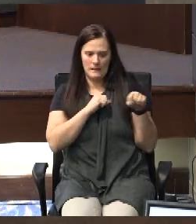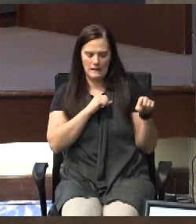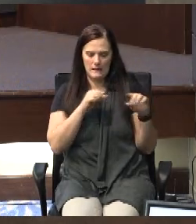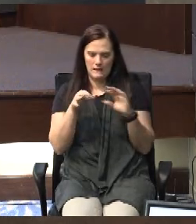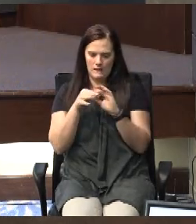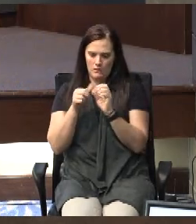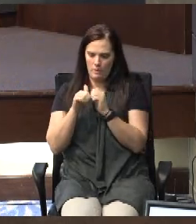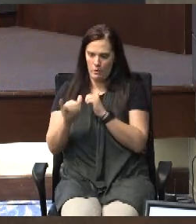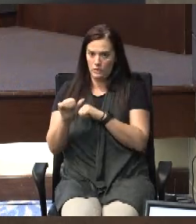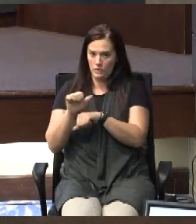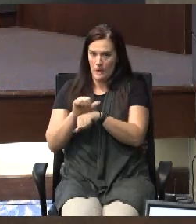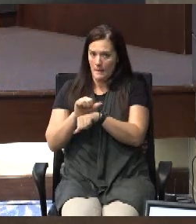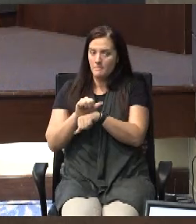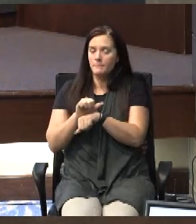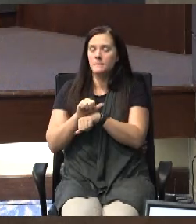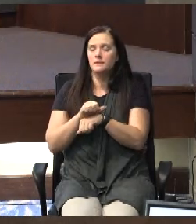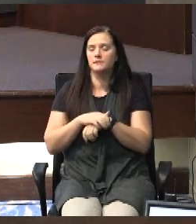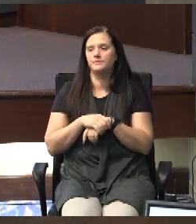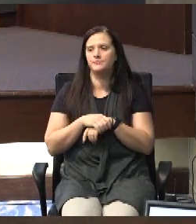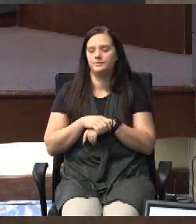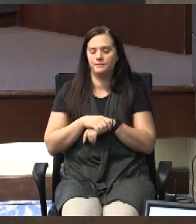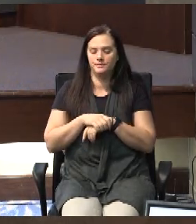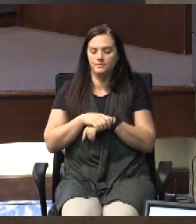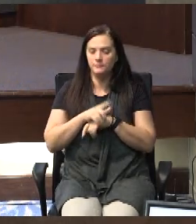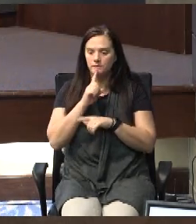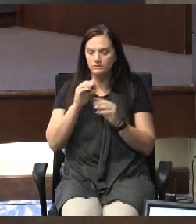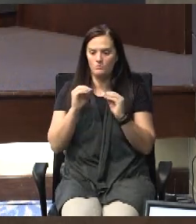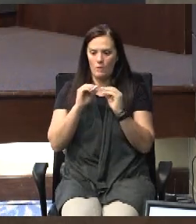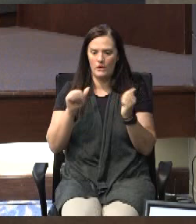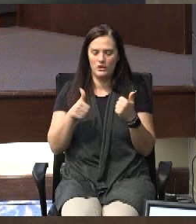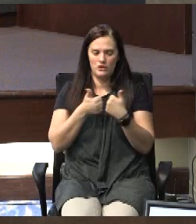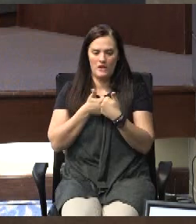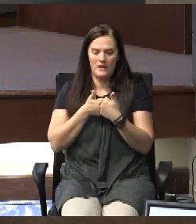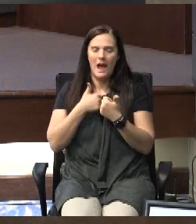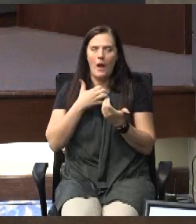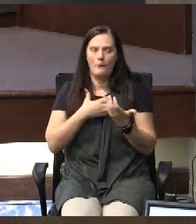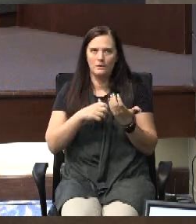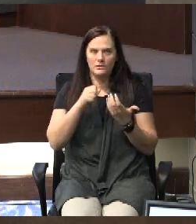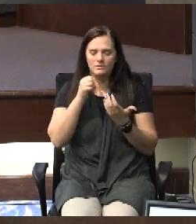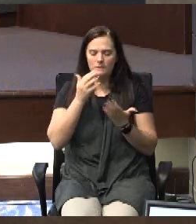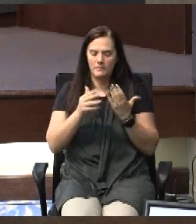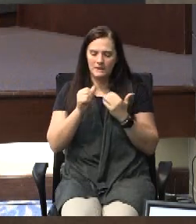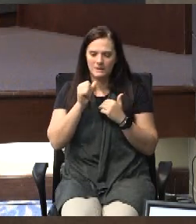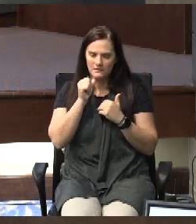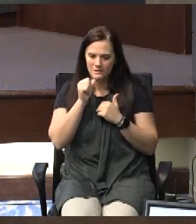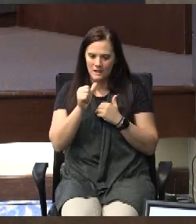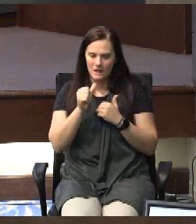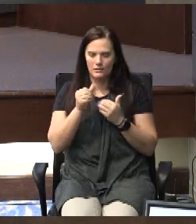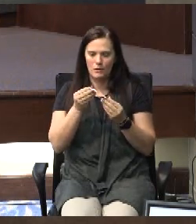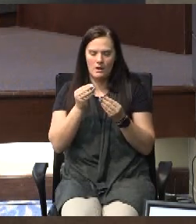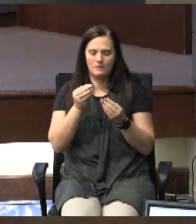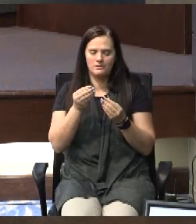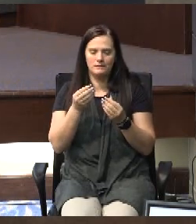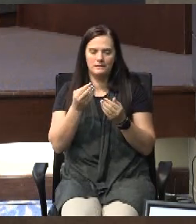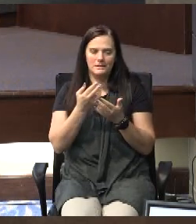those jobs is more challenging than I wish it was, and probably not going to be something we're going to solve today.